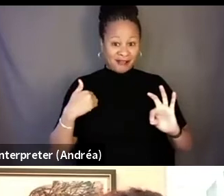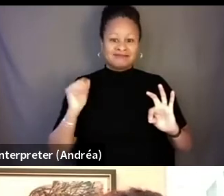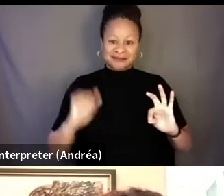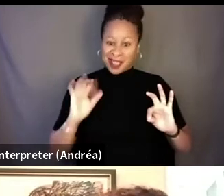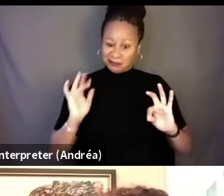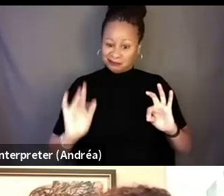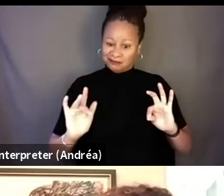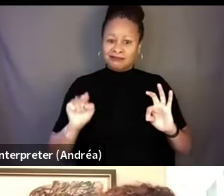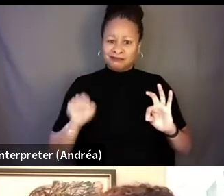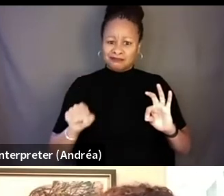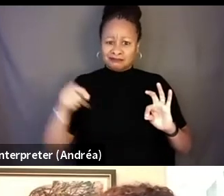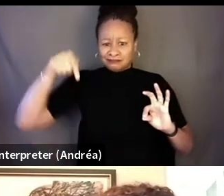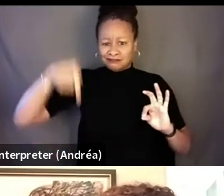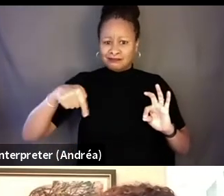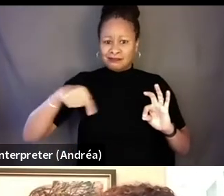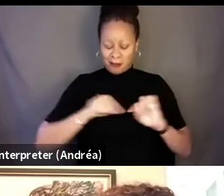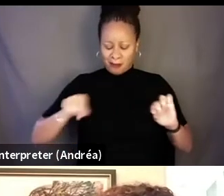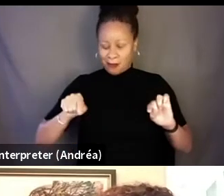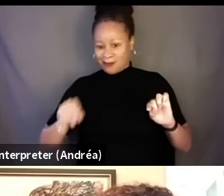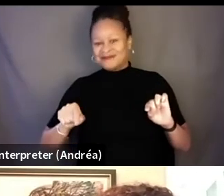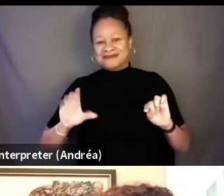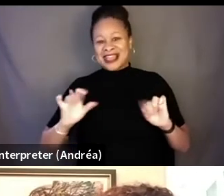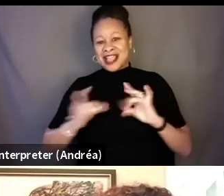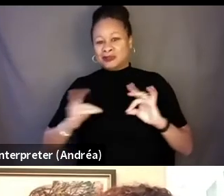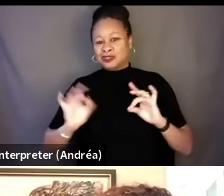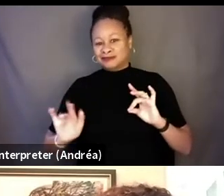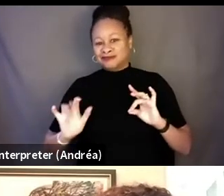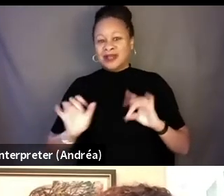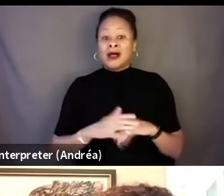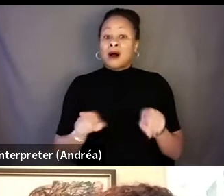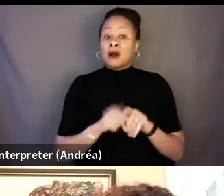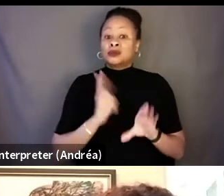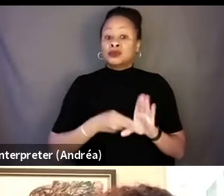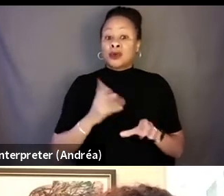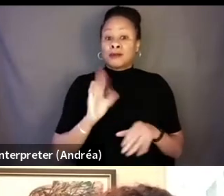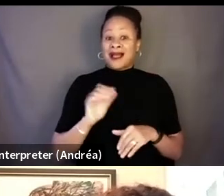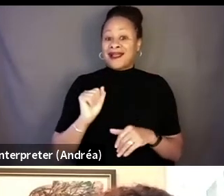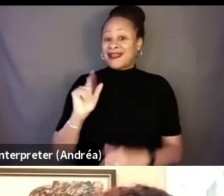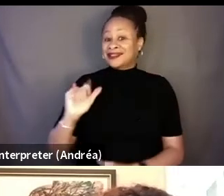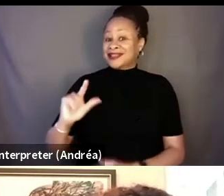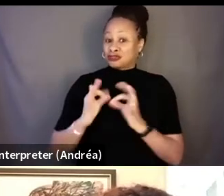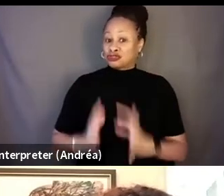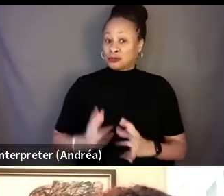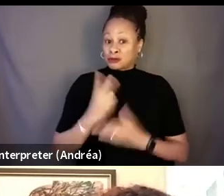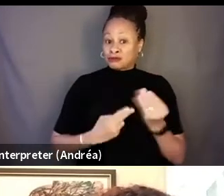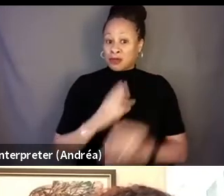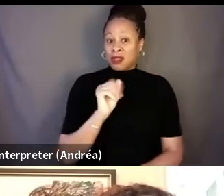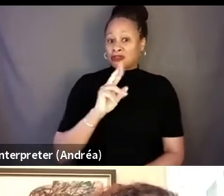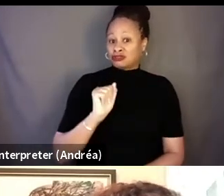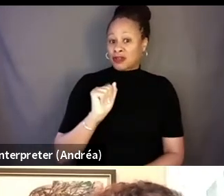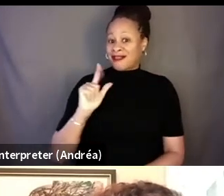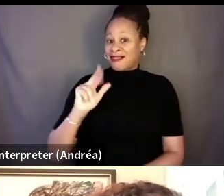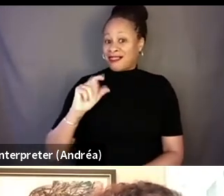by selecting the captioning option on the Zoom palette. We're also joined by American Sign Language interpreters, Andrea Lust